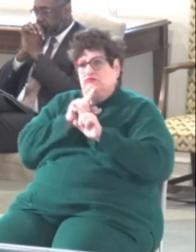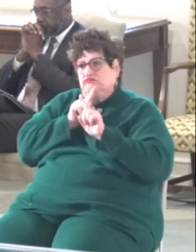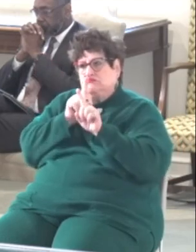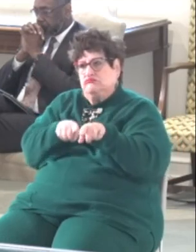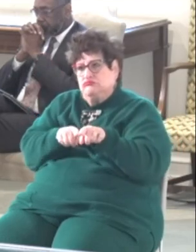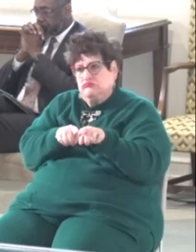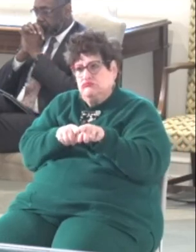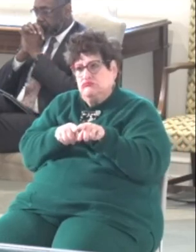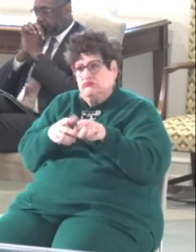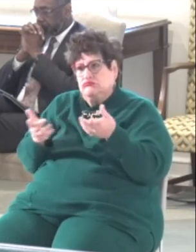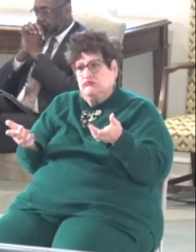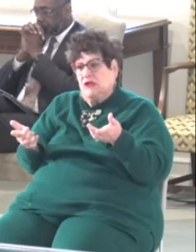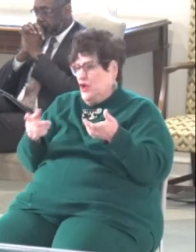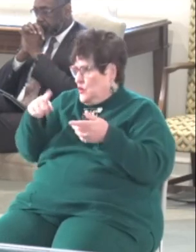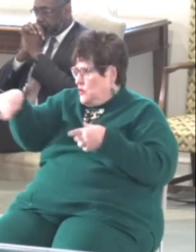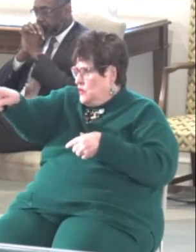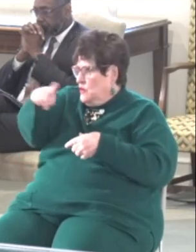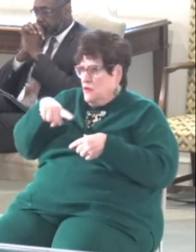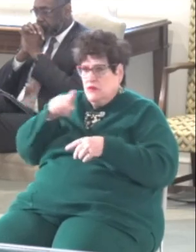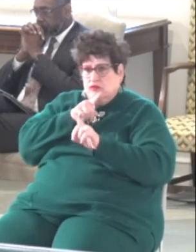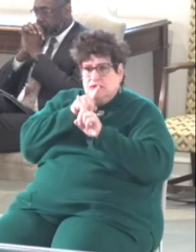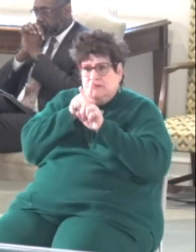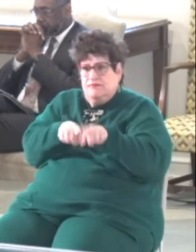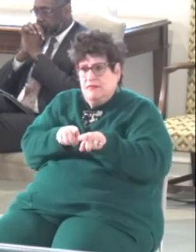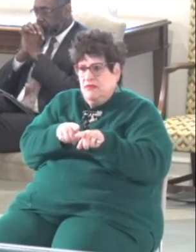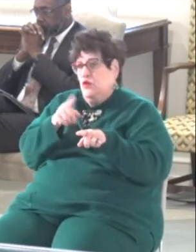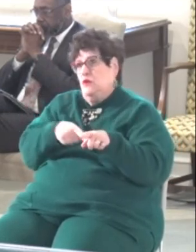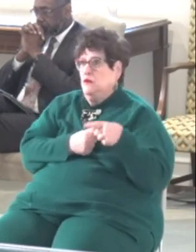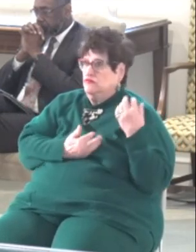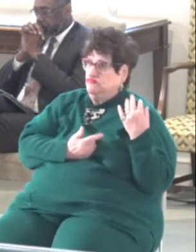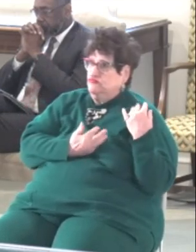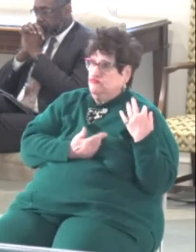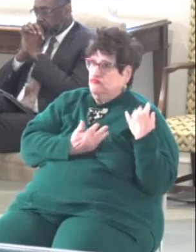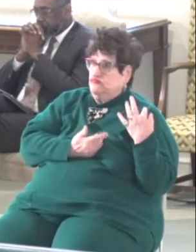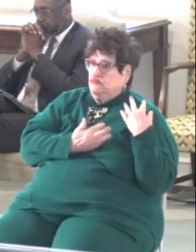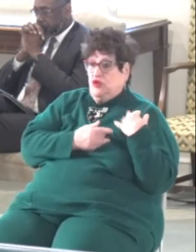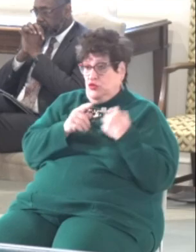How do we respond to this waiting moment?